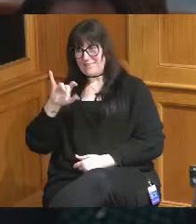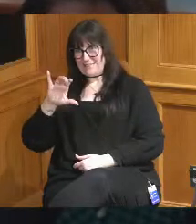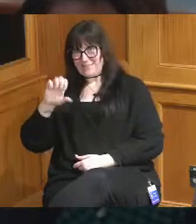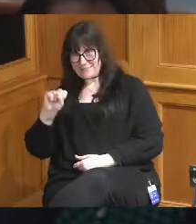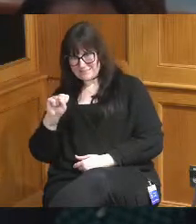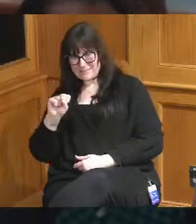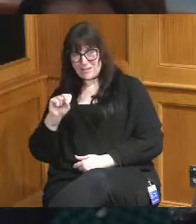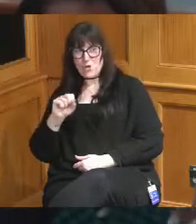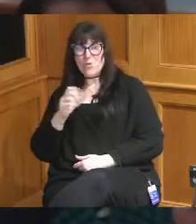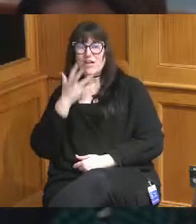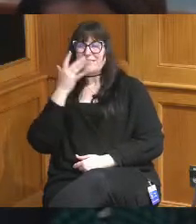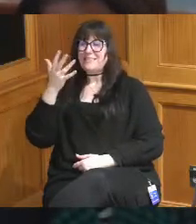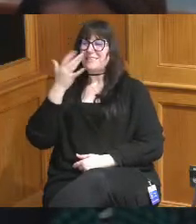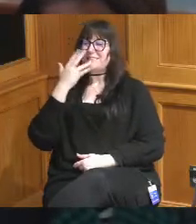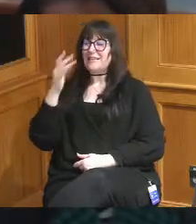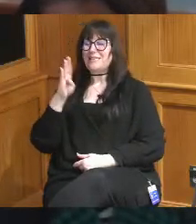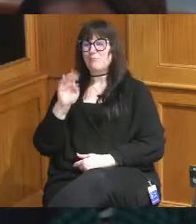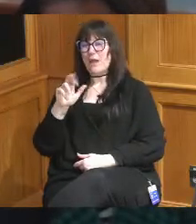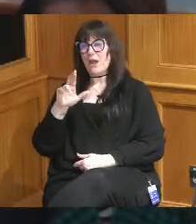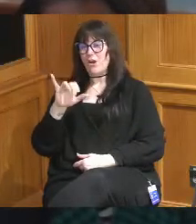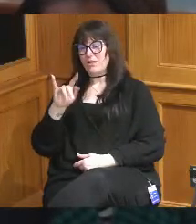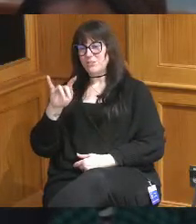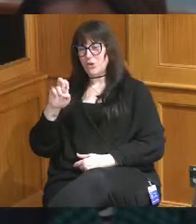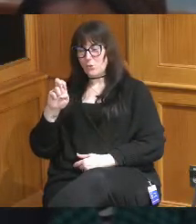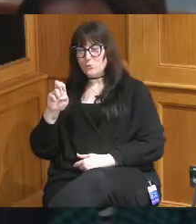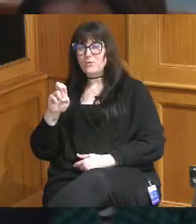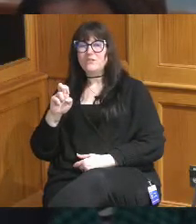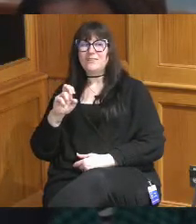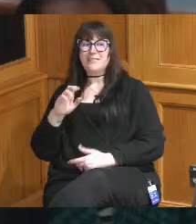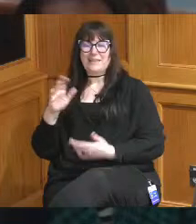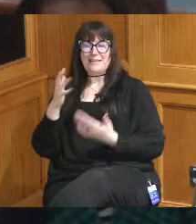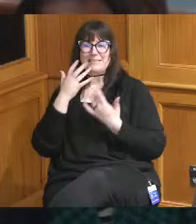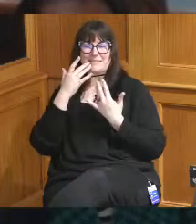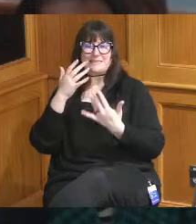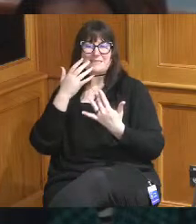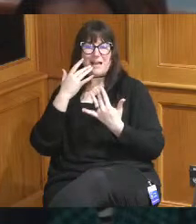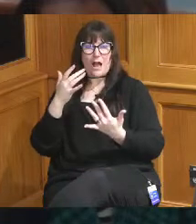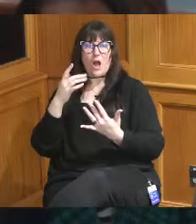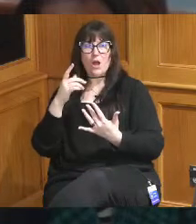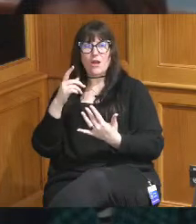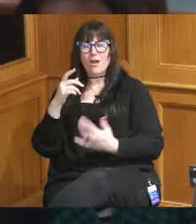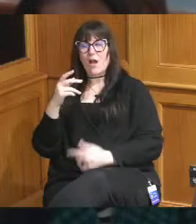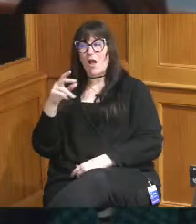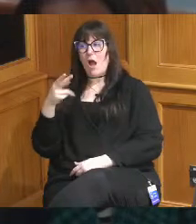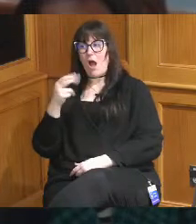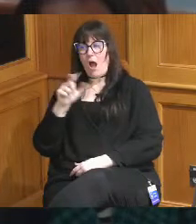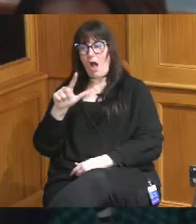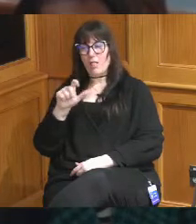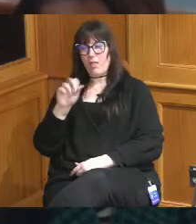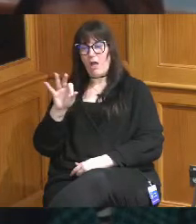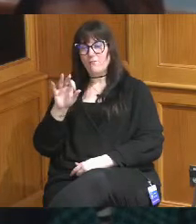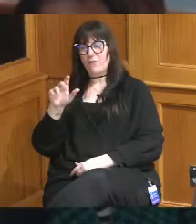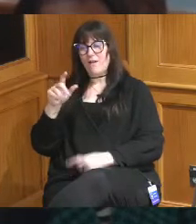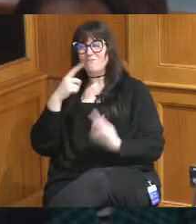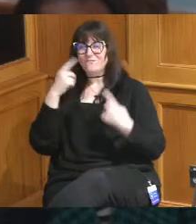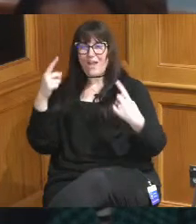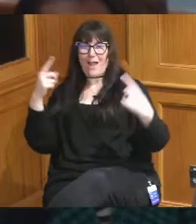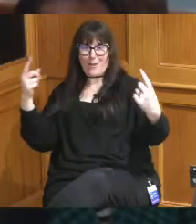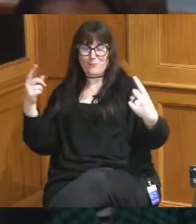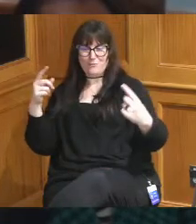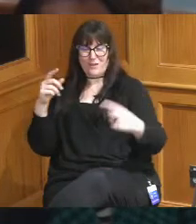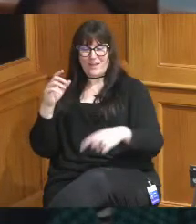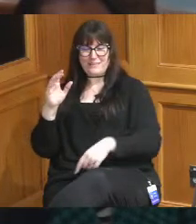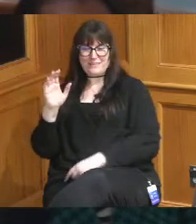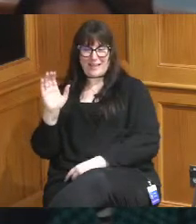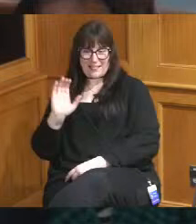he sings baritone. The quartet has sung in the Rock and Roll Hall of Fame in Cleveland. He is married to his